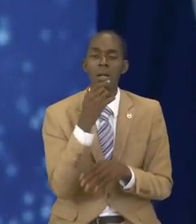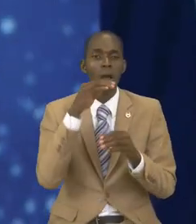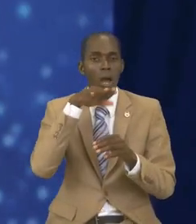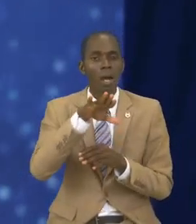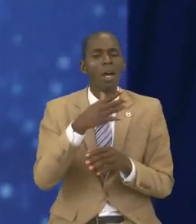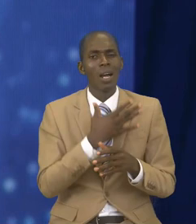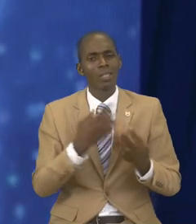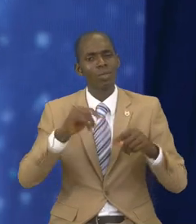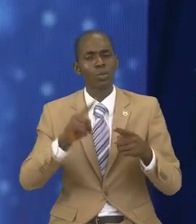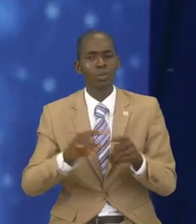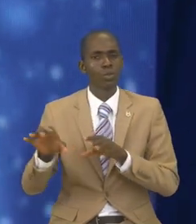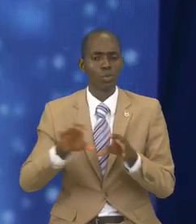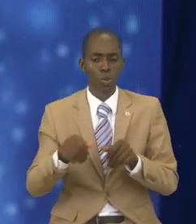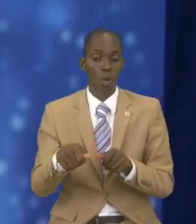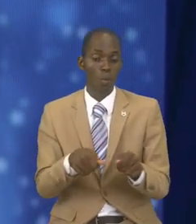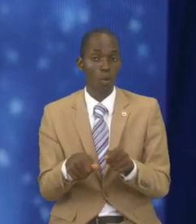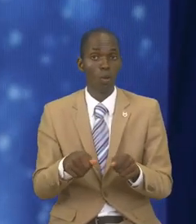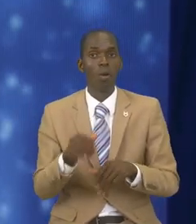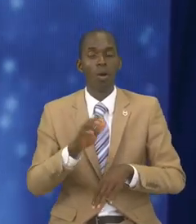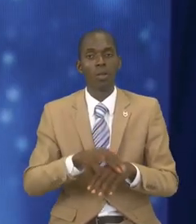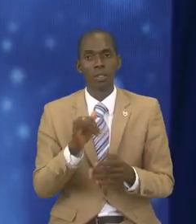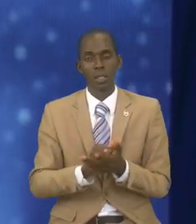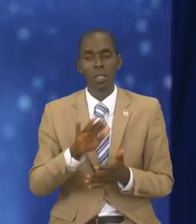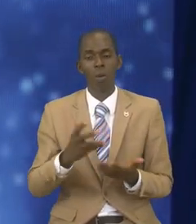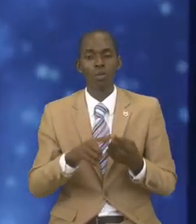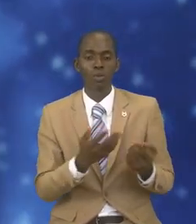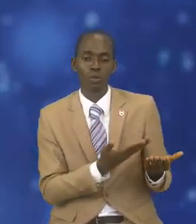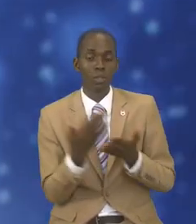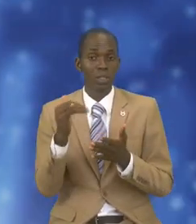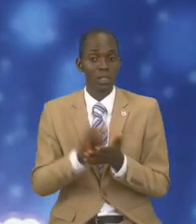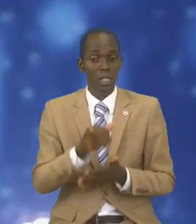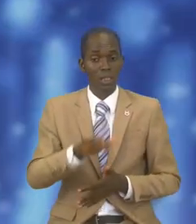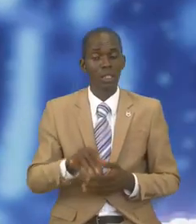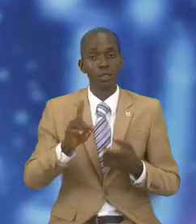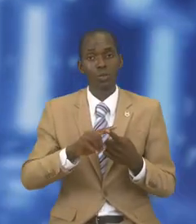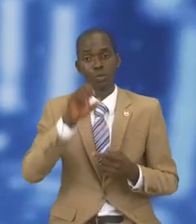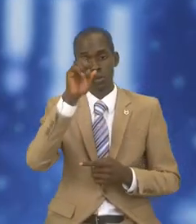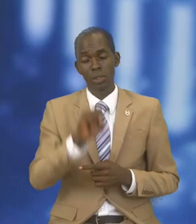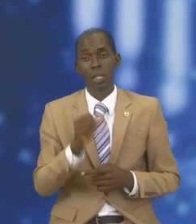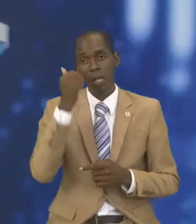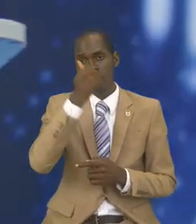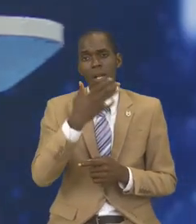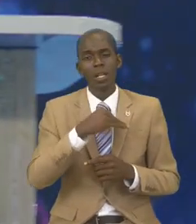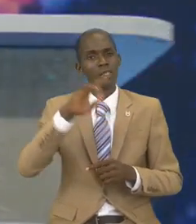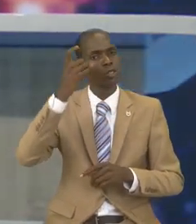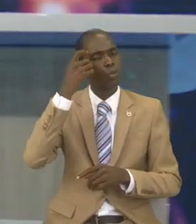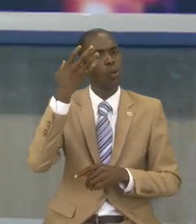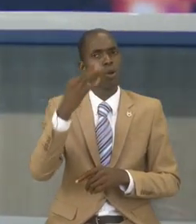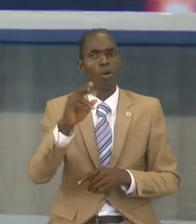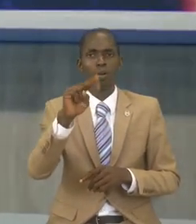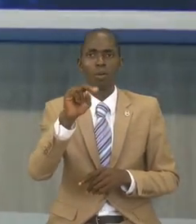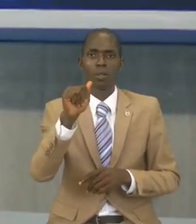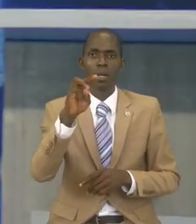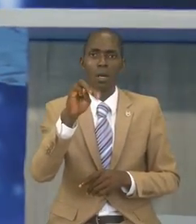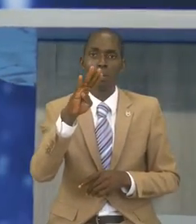operation, and they were to take the child to South Africa. And the government of Namibia, they were willing to pay the